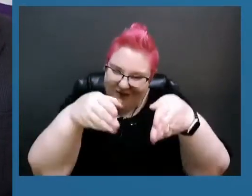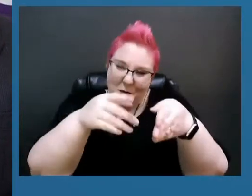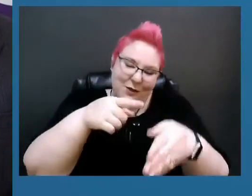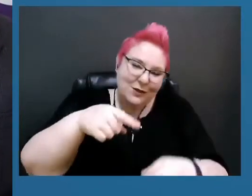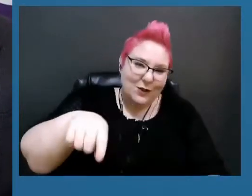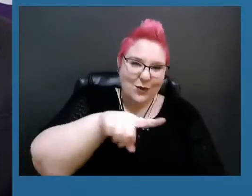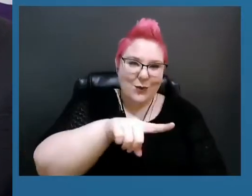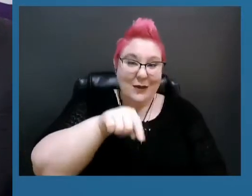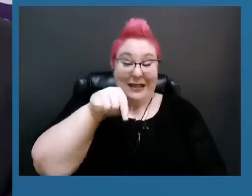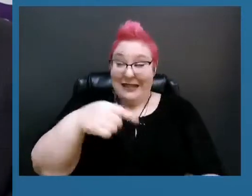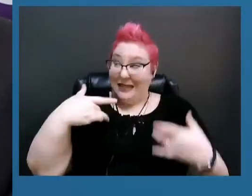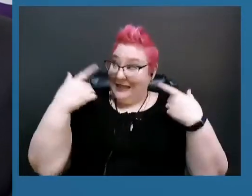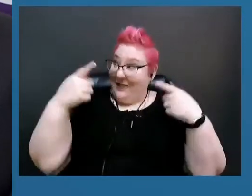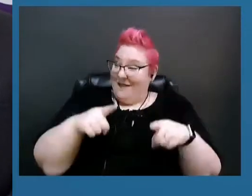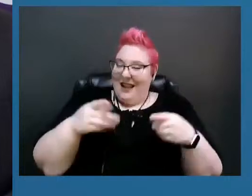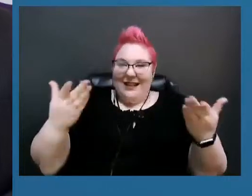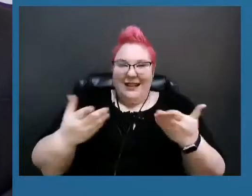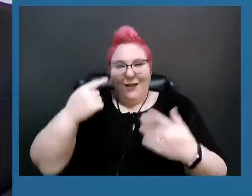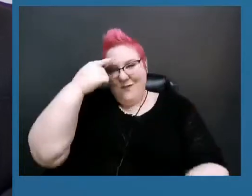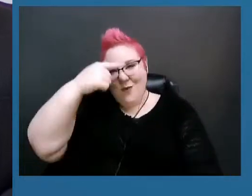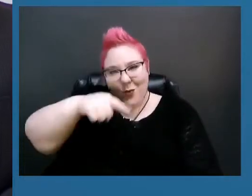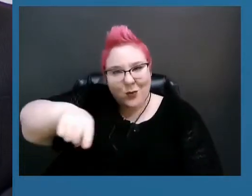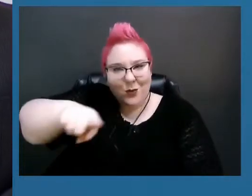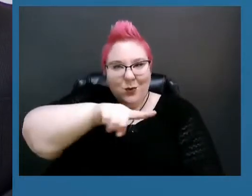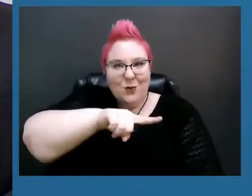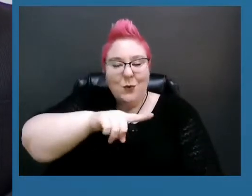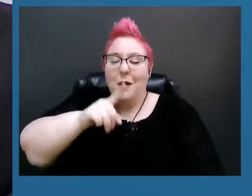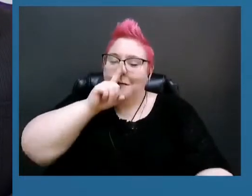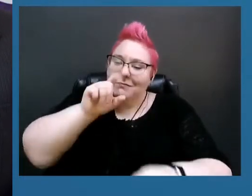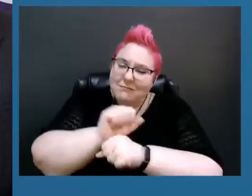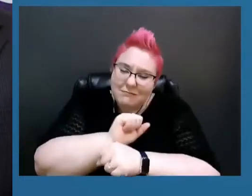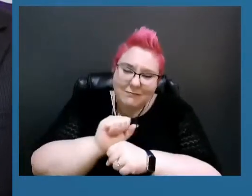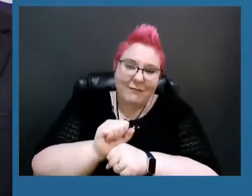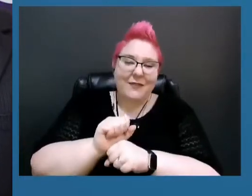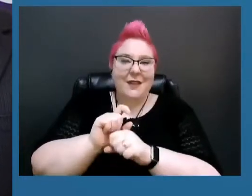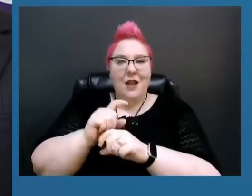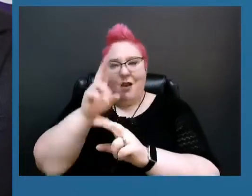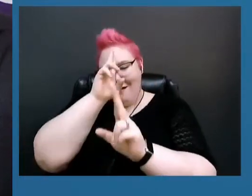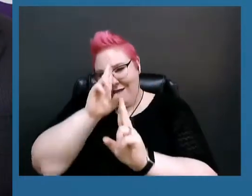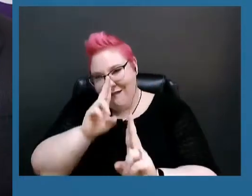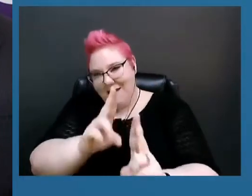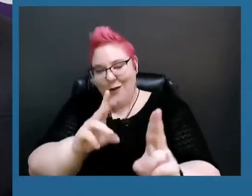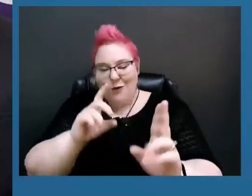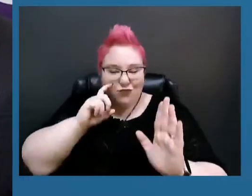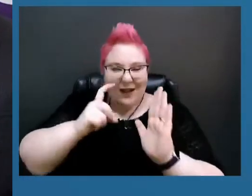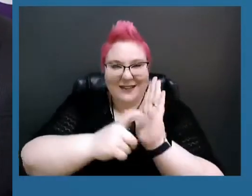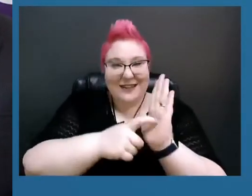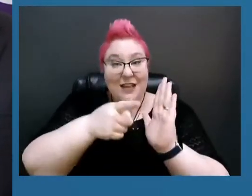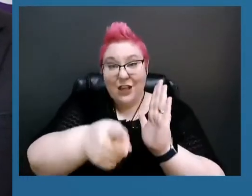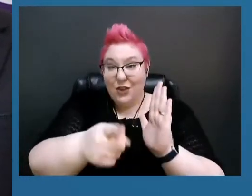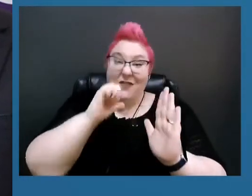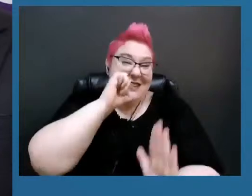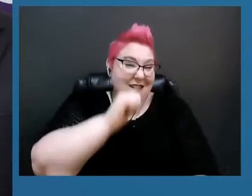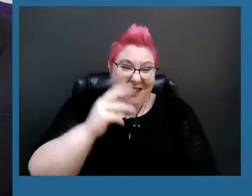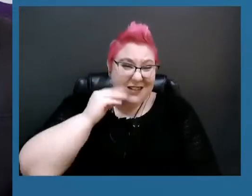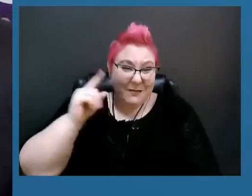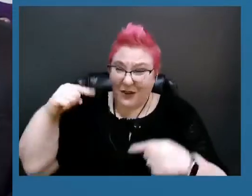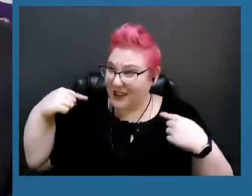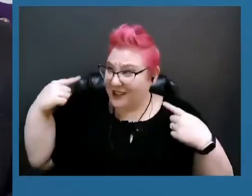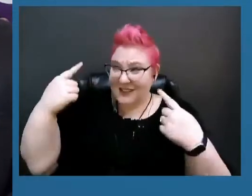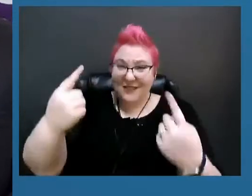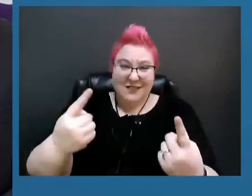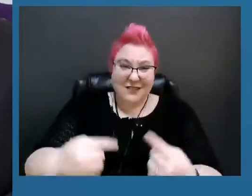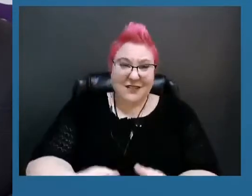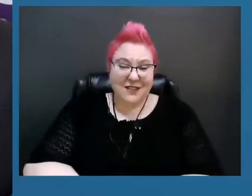about you. It's about finally giving you the recognition that you've been denied for such a long time. And I know a